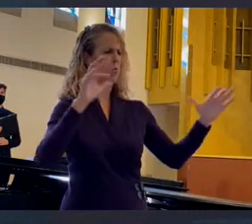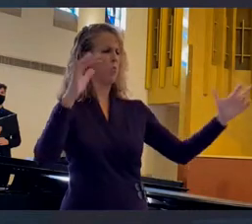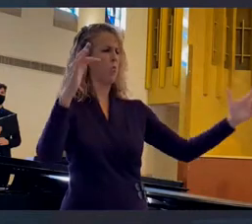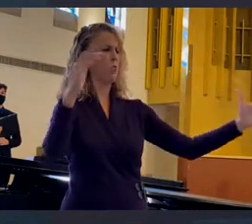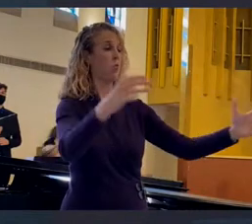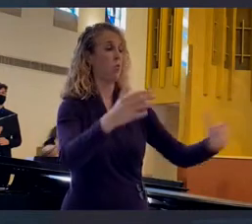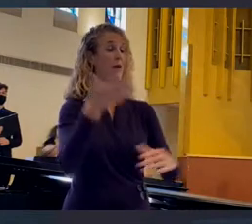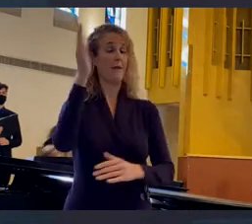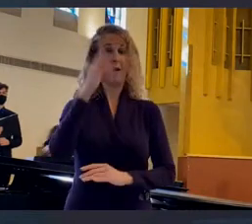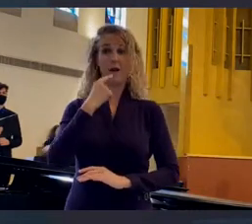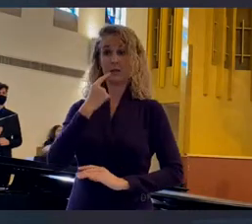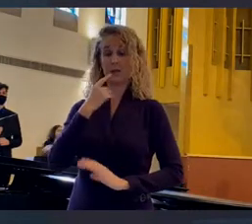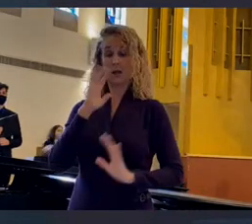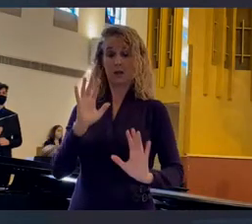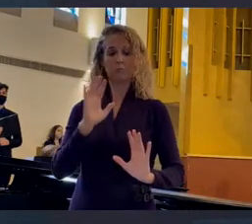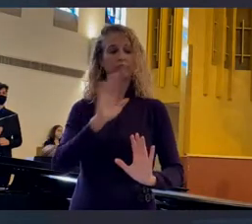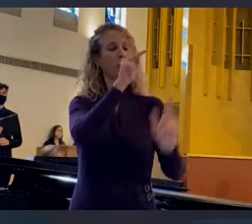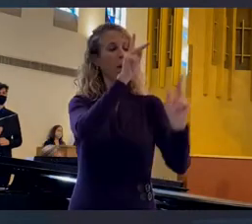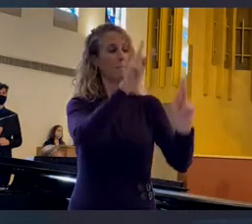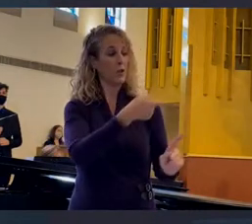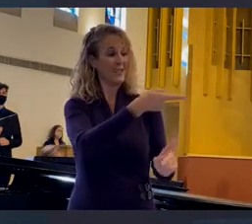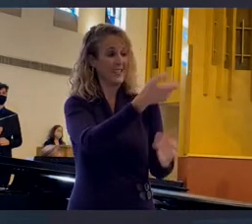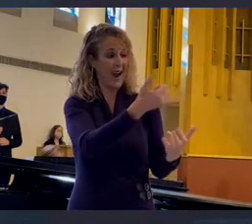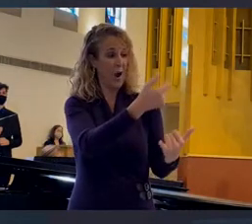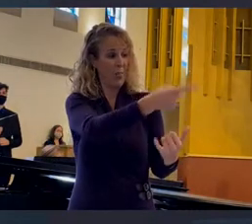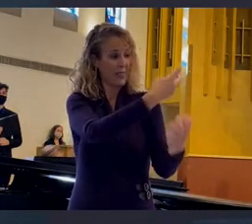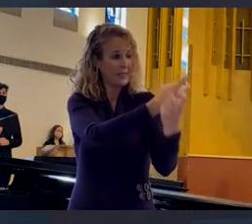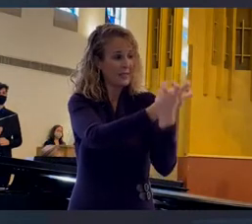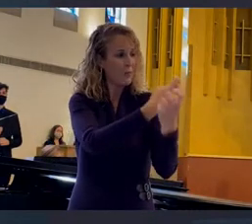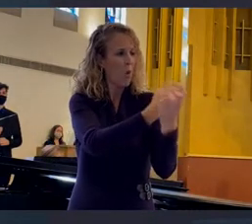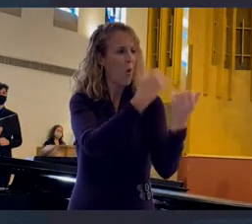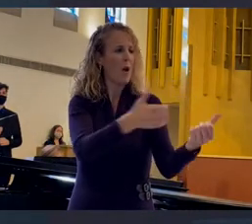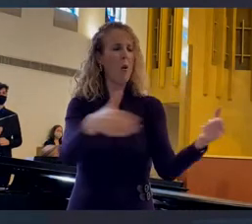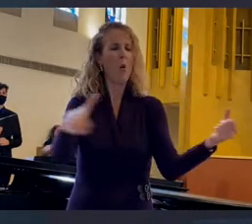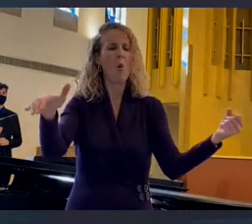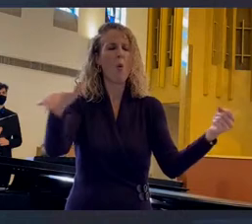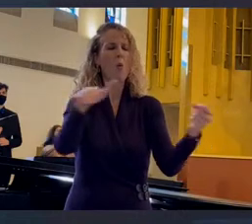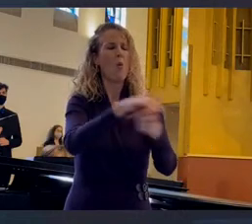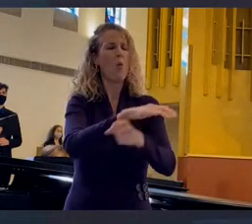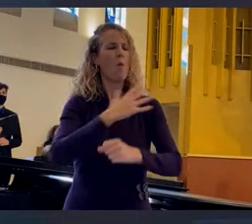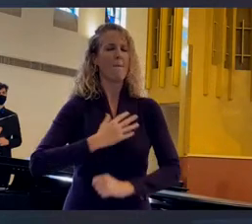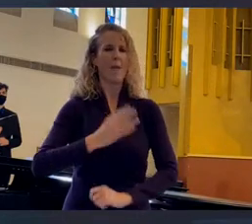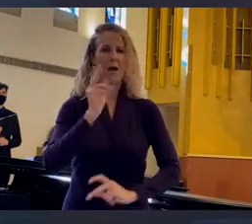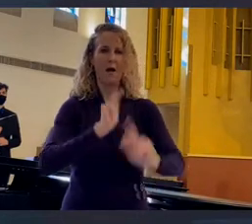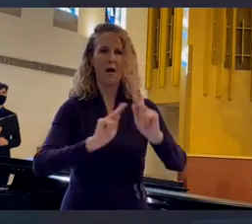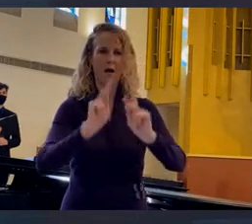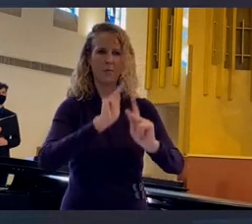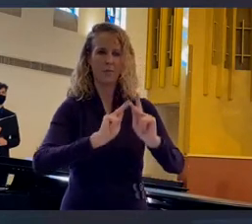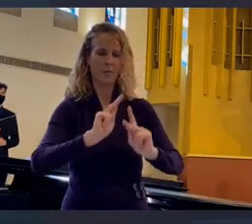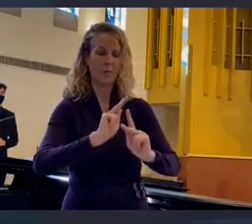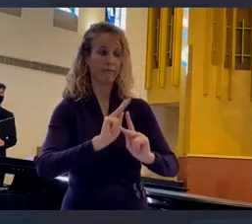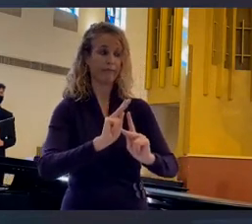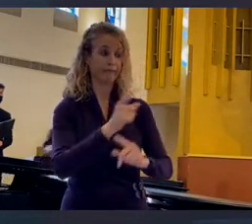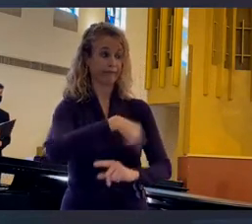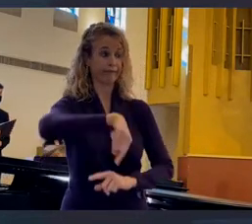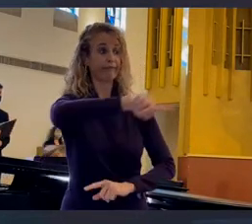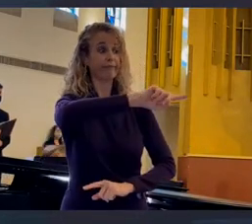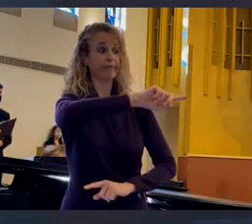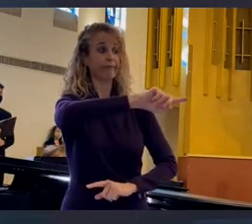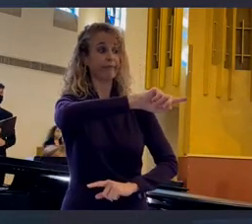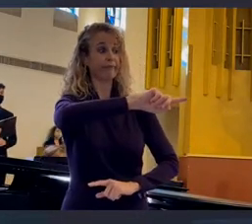And he said to me, O mortal, these bones are the whole house of Israel. They